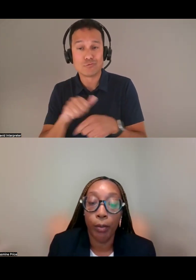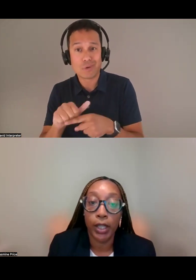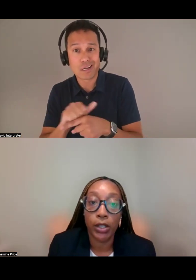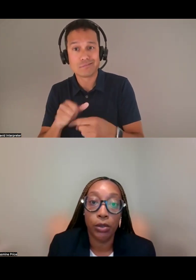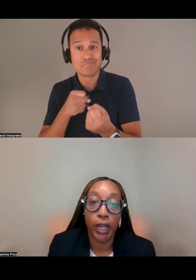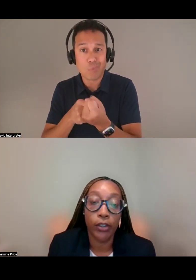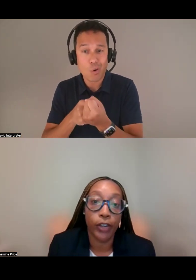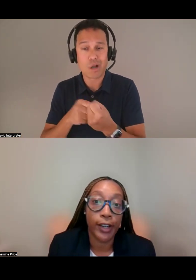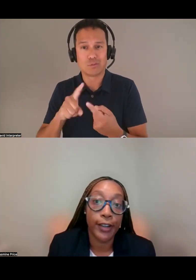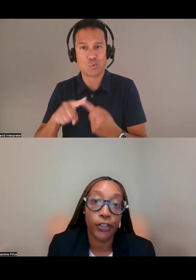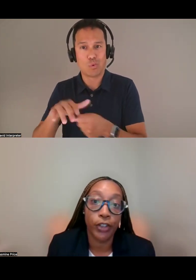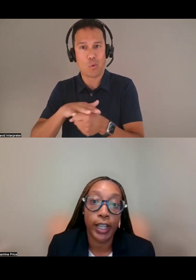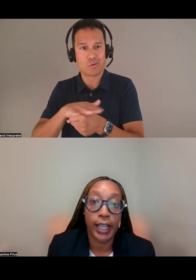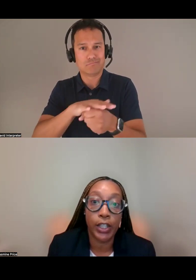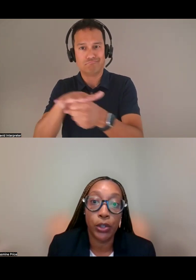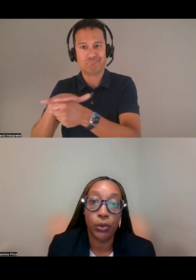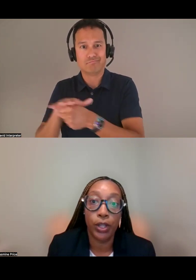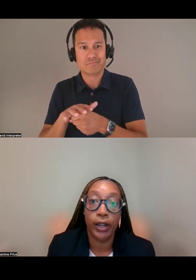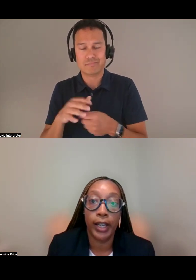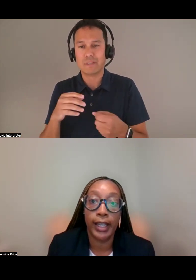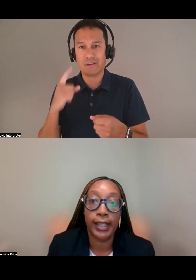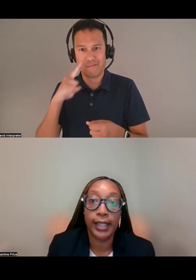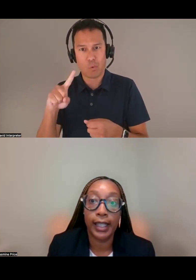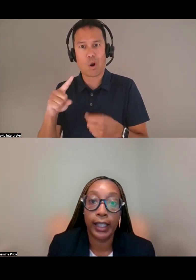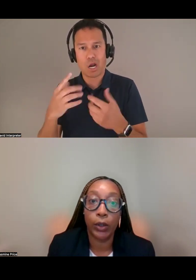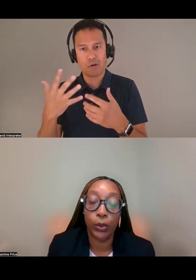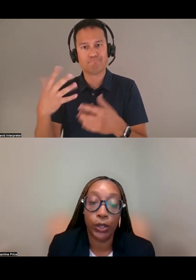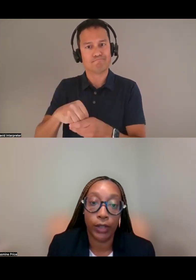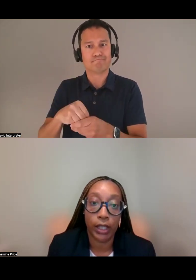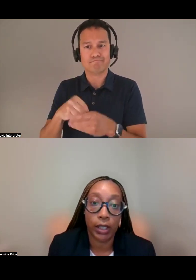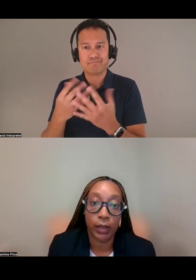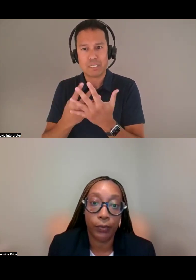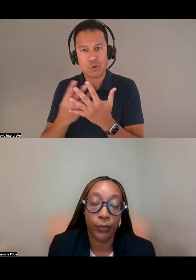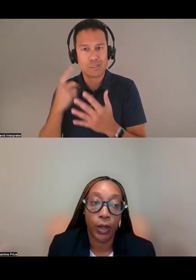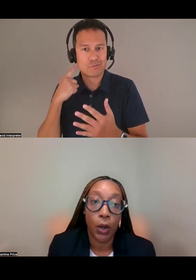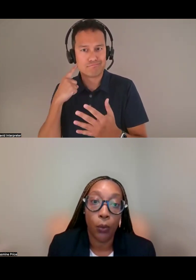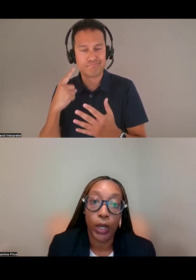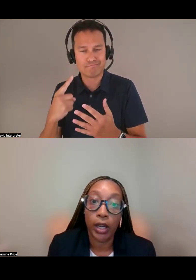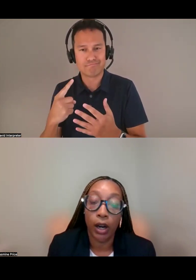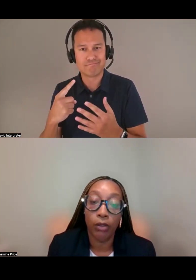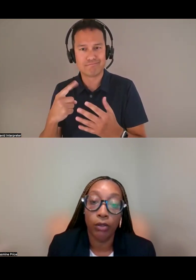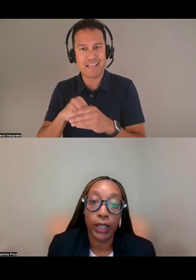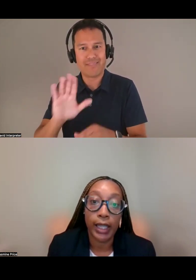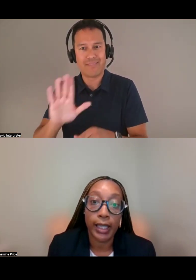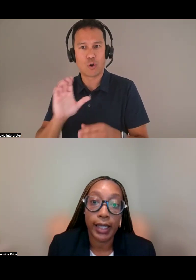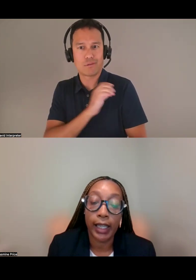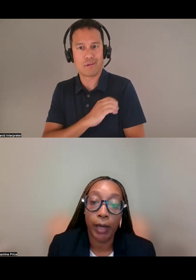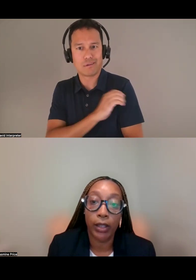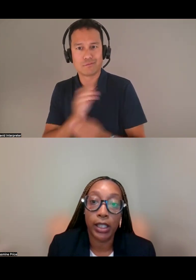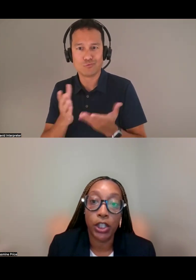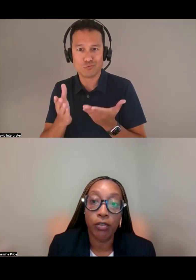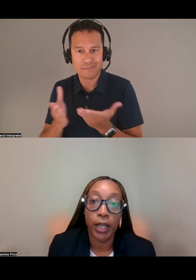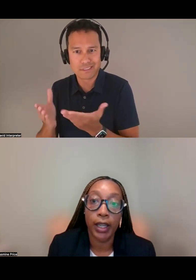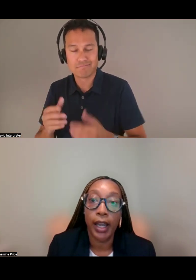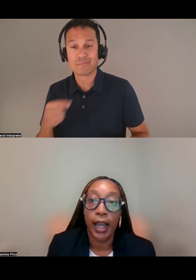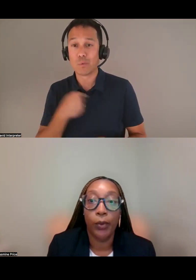health departments to integrate hearing screening into their existing clinical services. We are really excited about